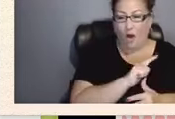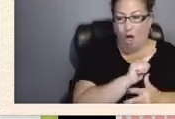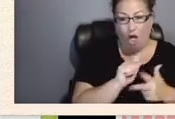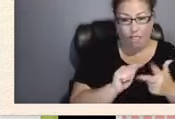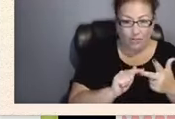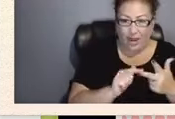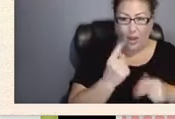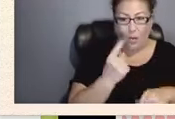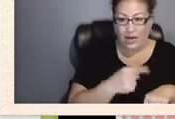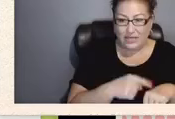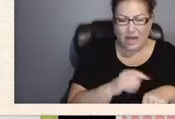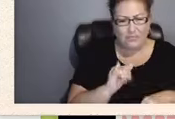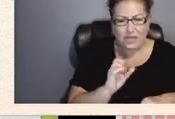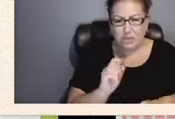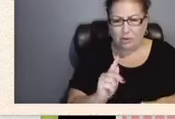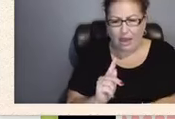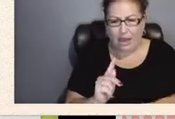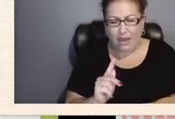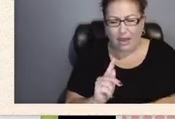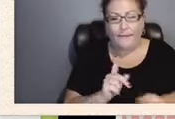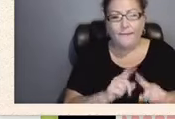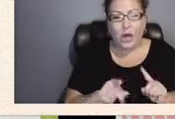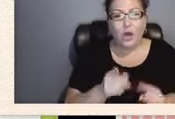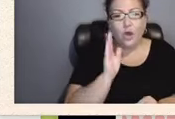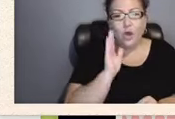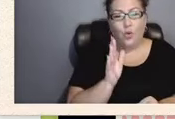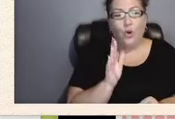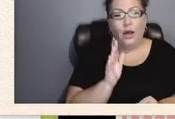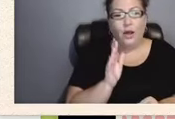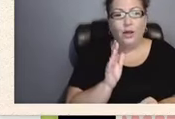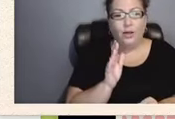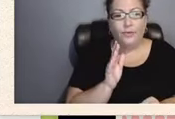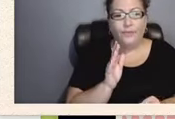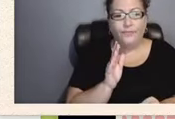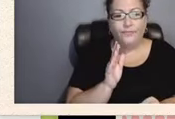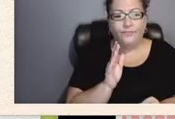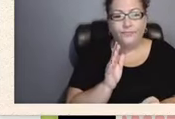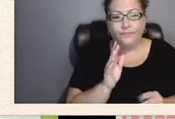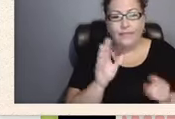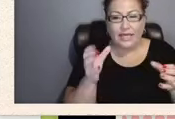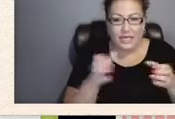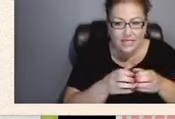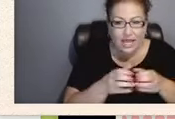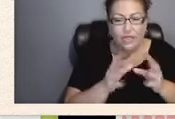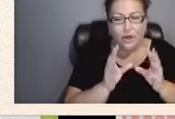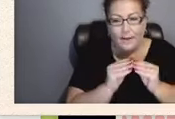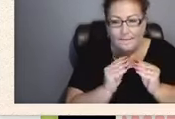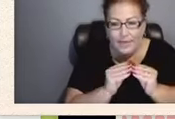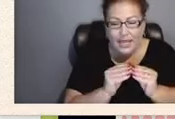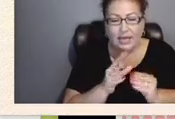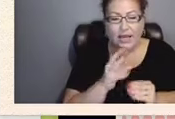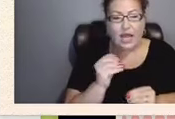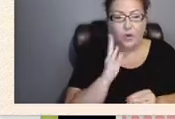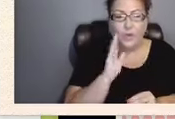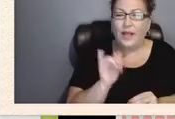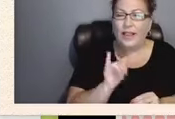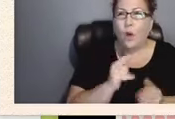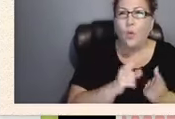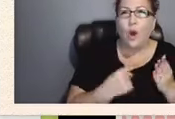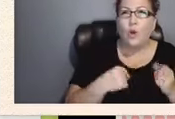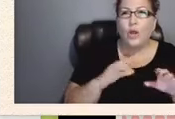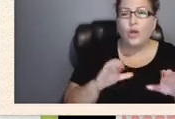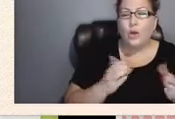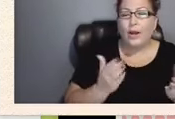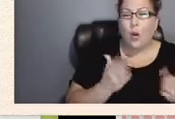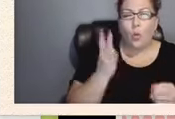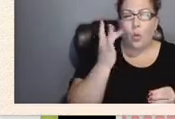that's okay, but you're going to get together, you're going to meet, and you're going to be like, what are we doing here? Why are